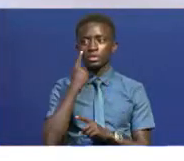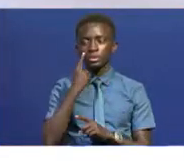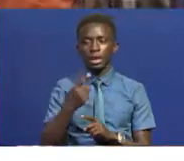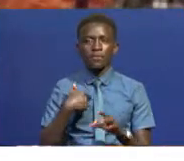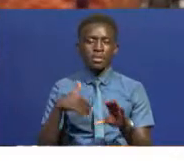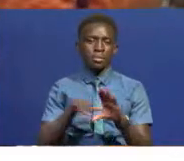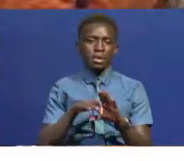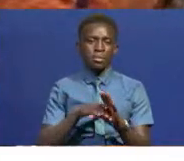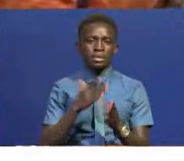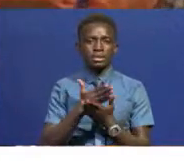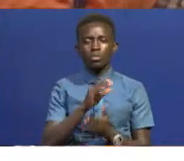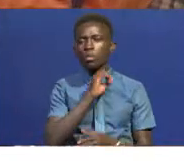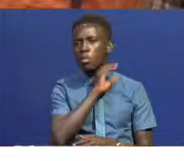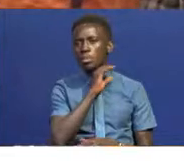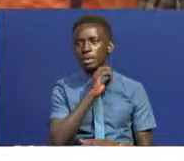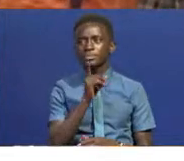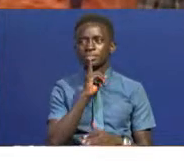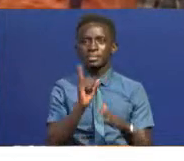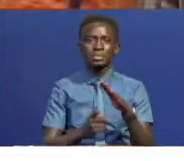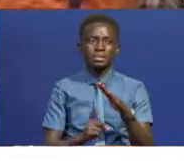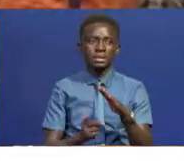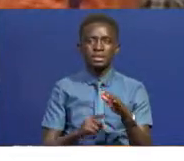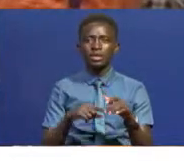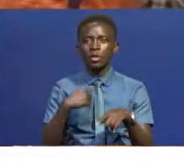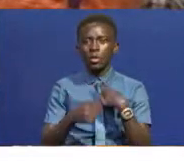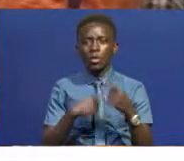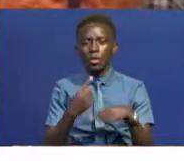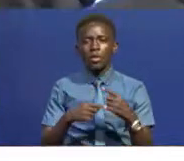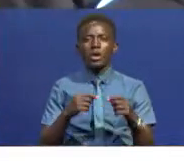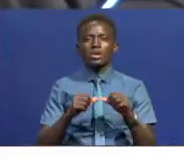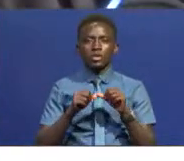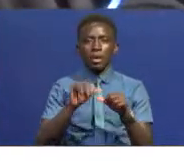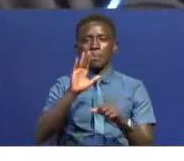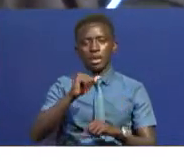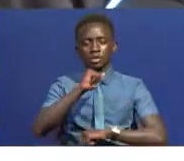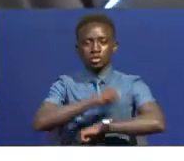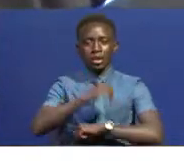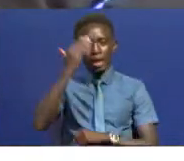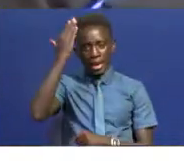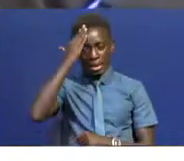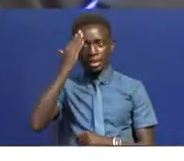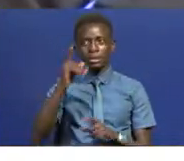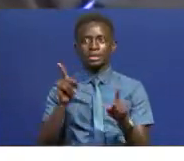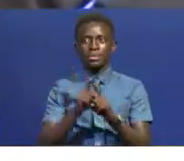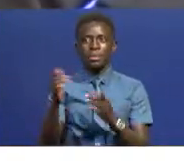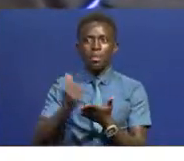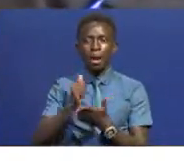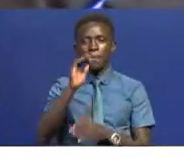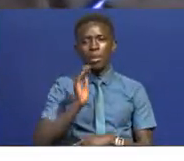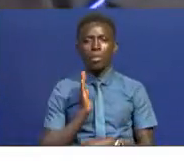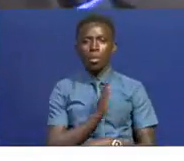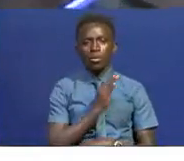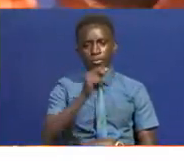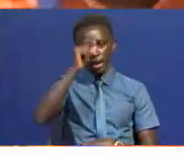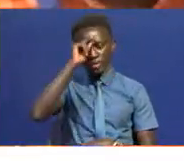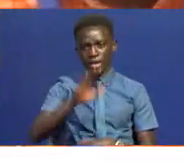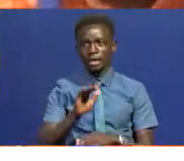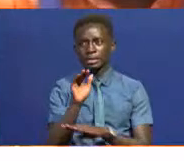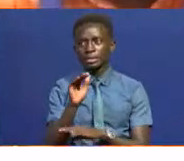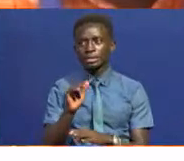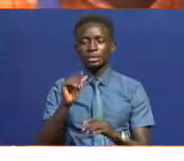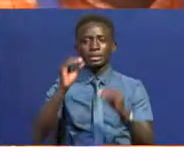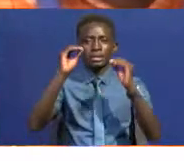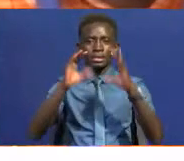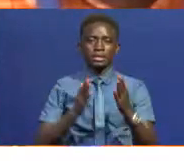members lamented that many schools were being run only by the school head and those employed by Board of Governor, urging the Teachers